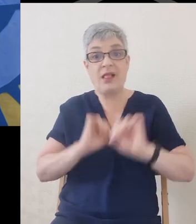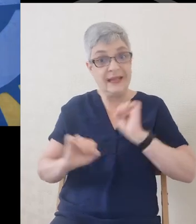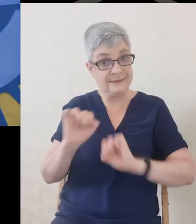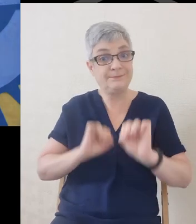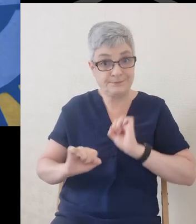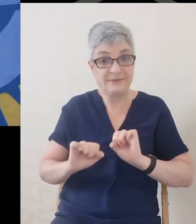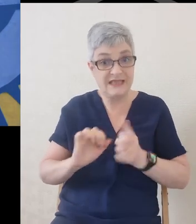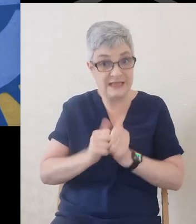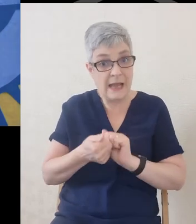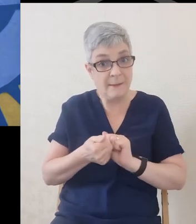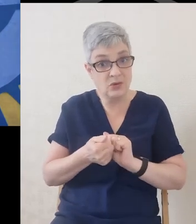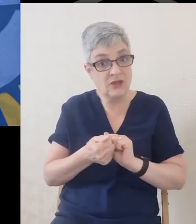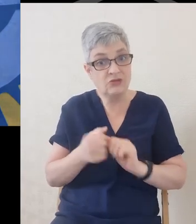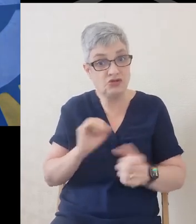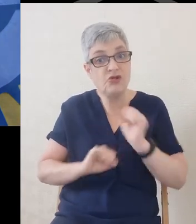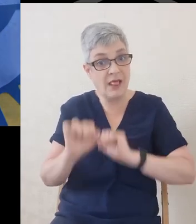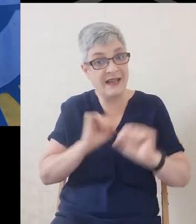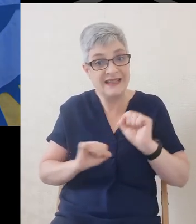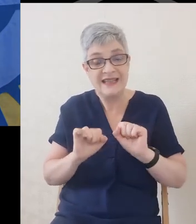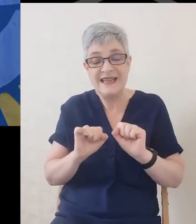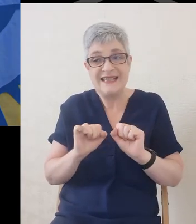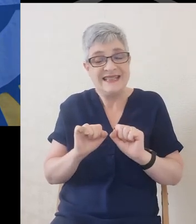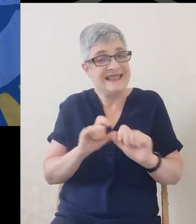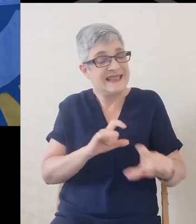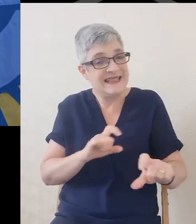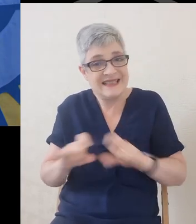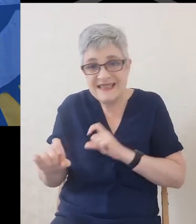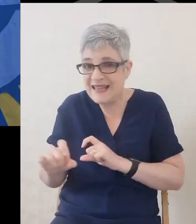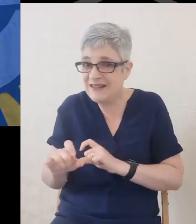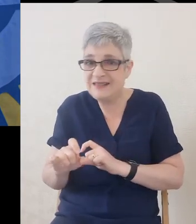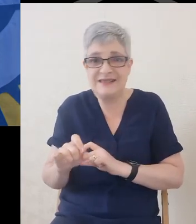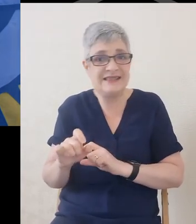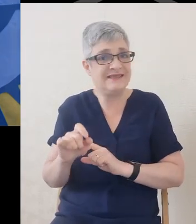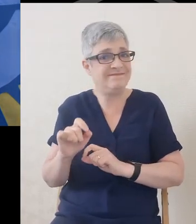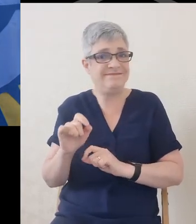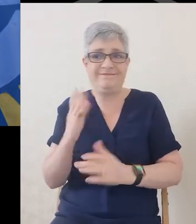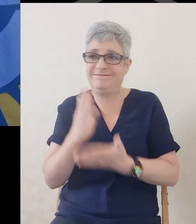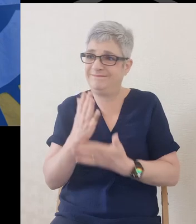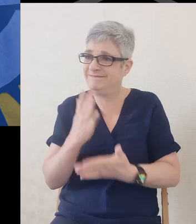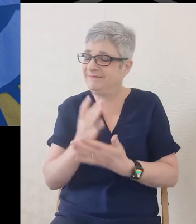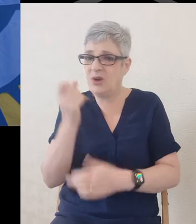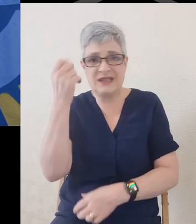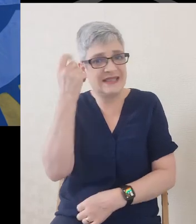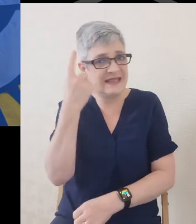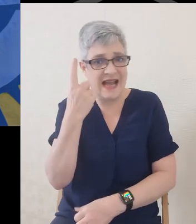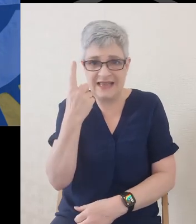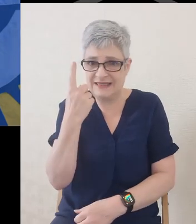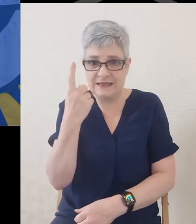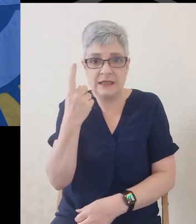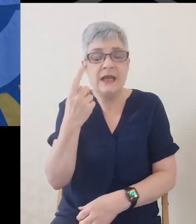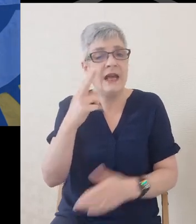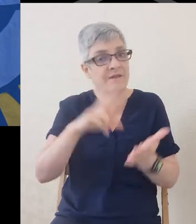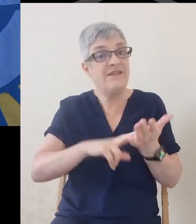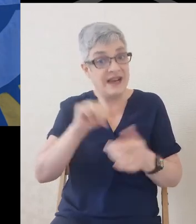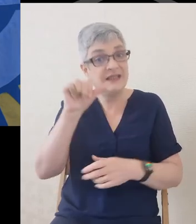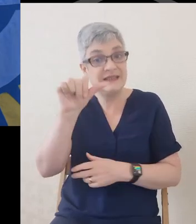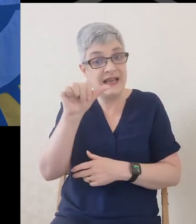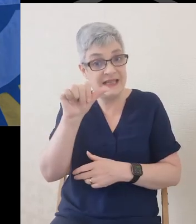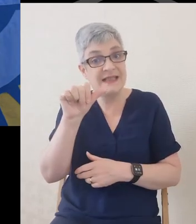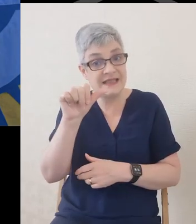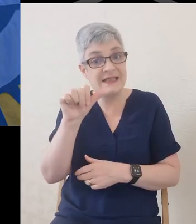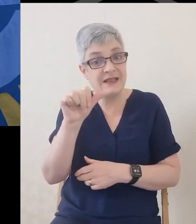still misunderstood. And we get a sense of the extent of their misunderstanding in verse 6 of our